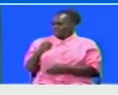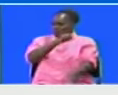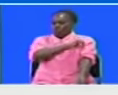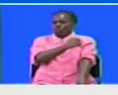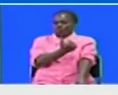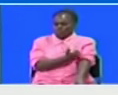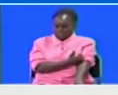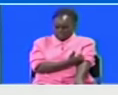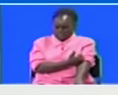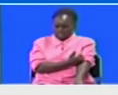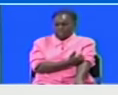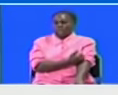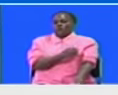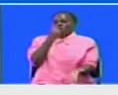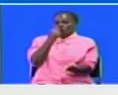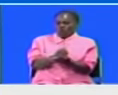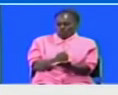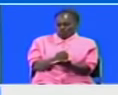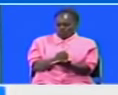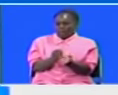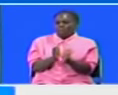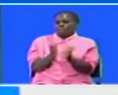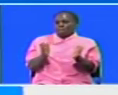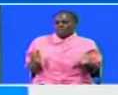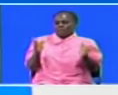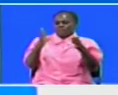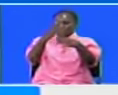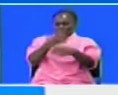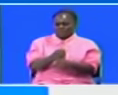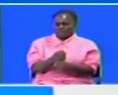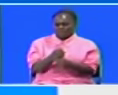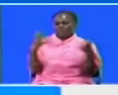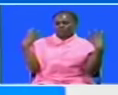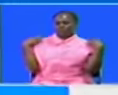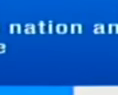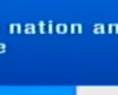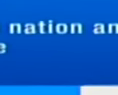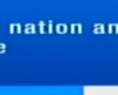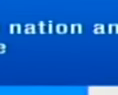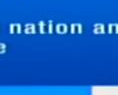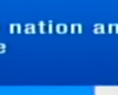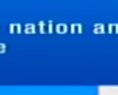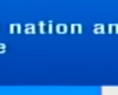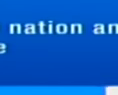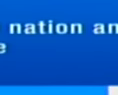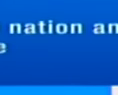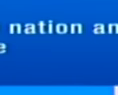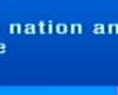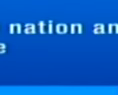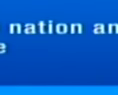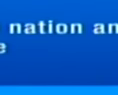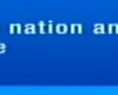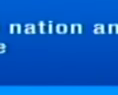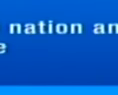authority assigned to a state officer is a public trust to be exercised in a manner that demonstrates respect for the